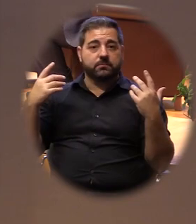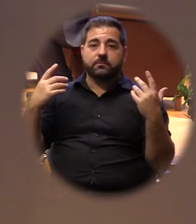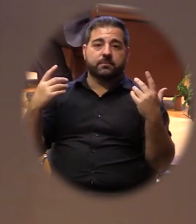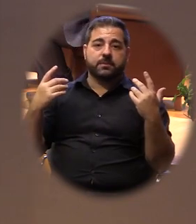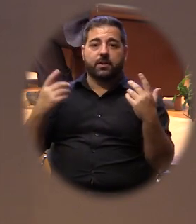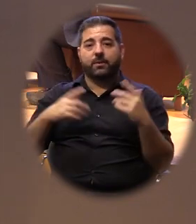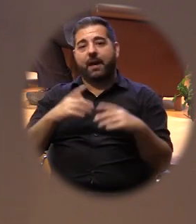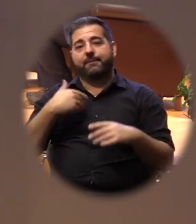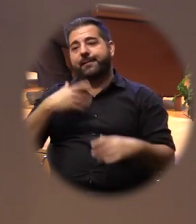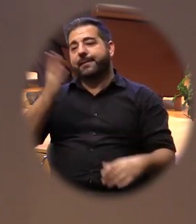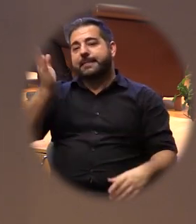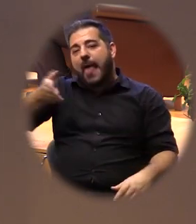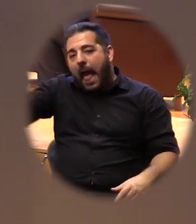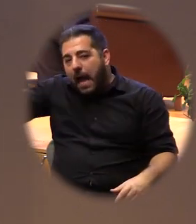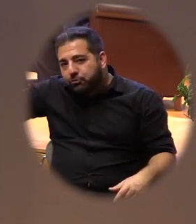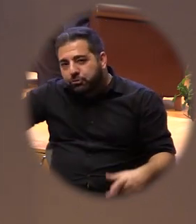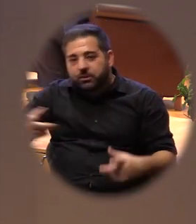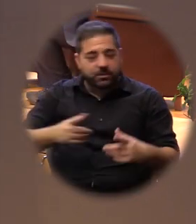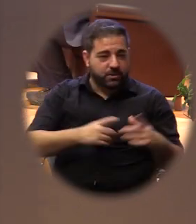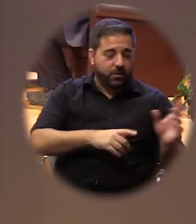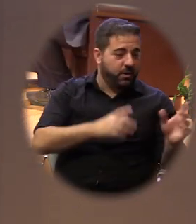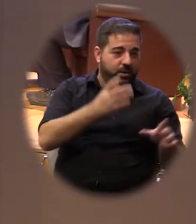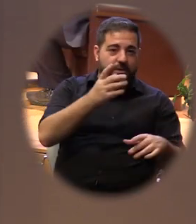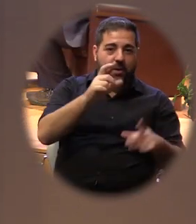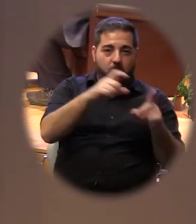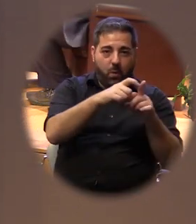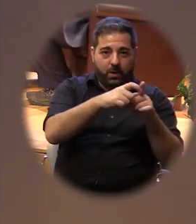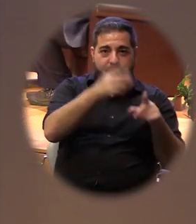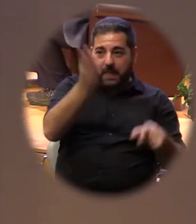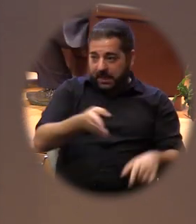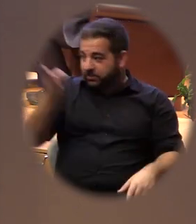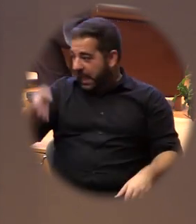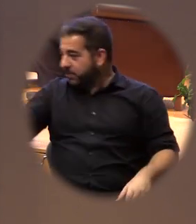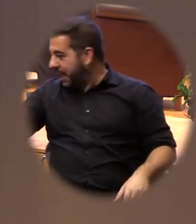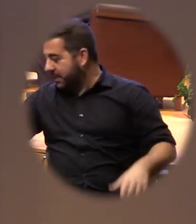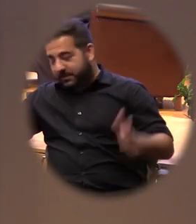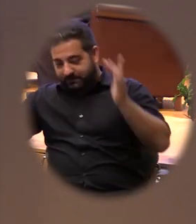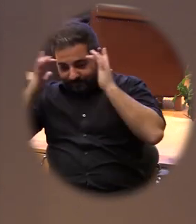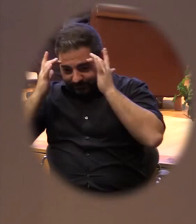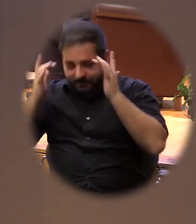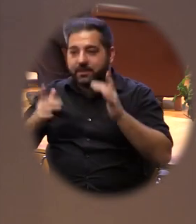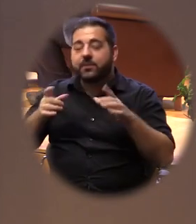they have slashes in them. So the word that I'm using